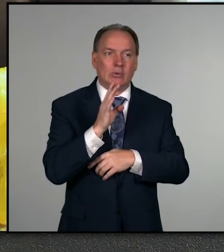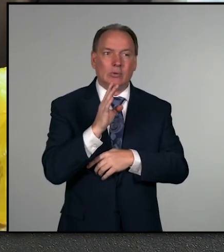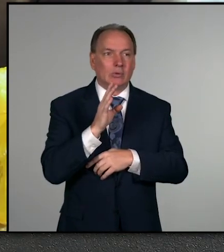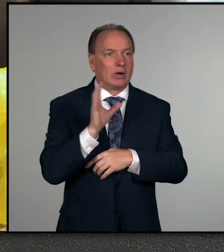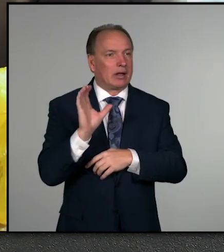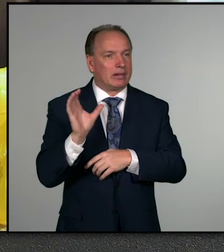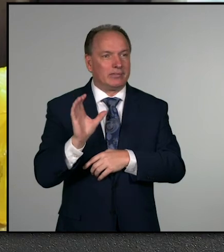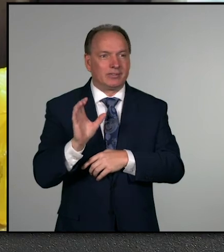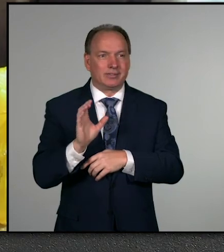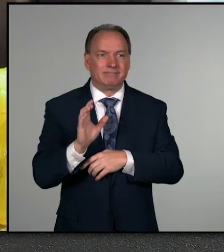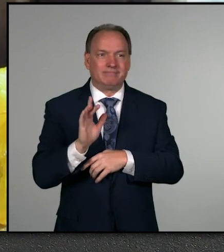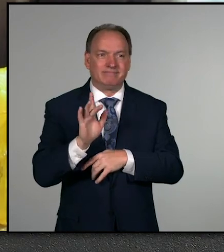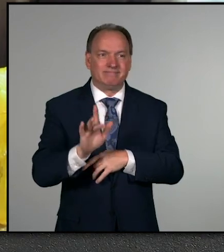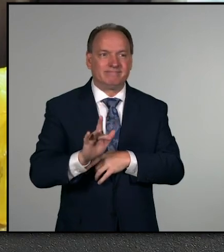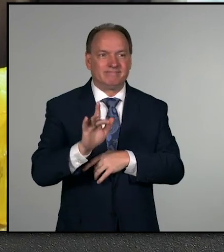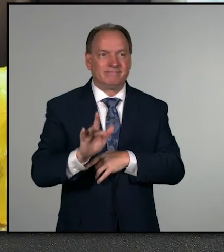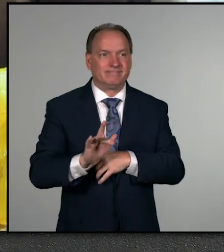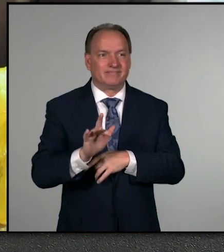Oh, Clifford.